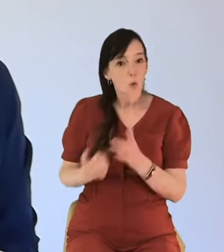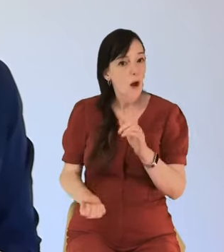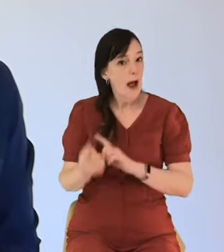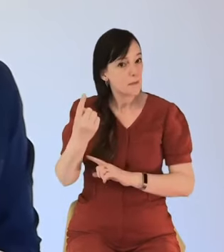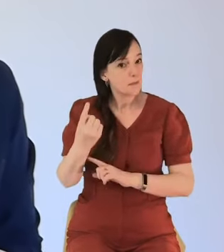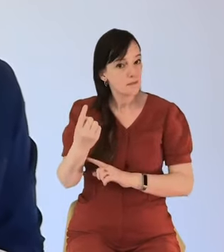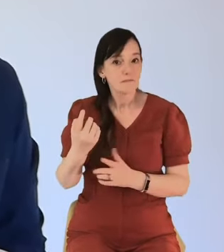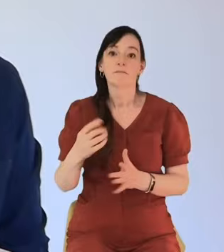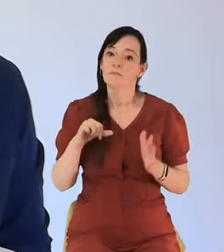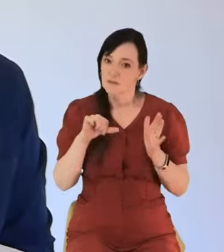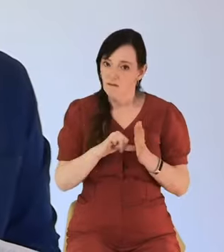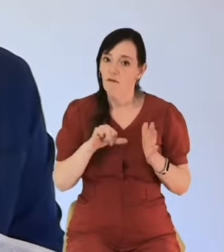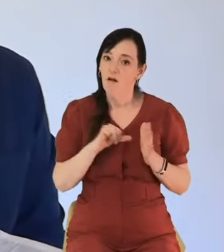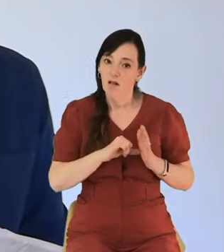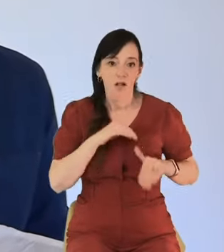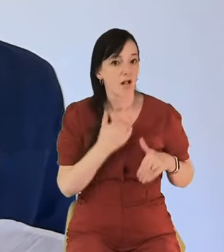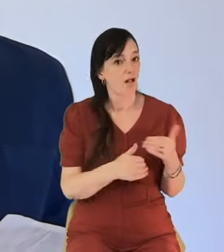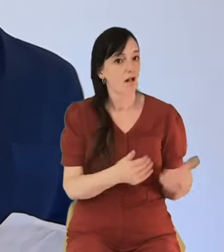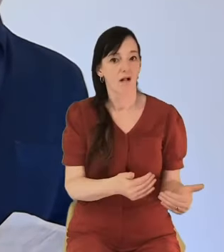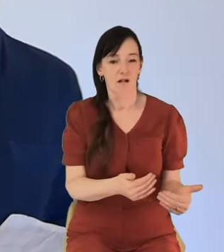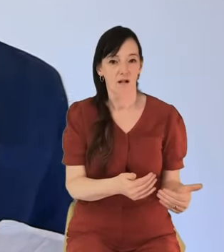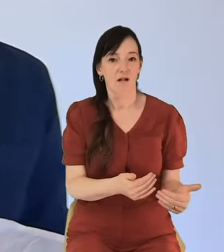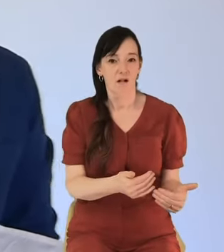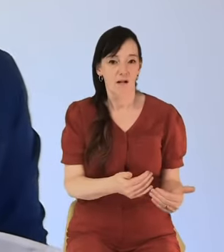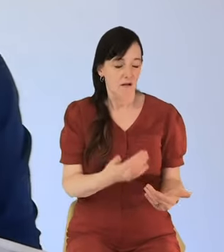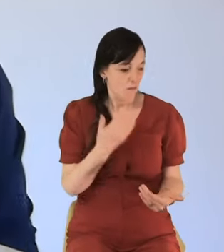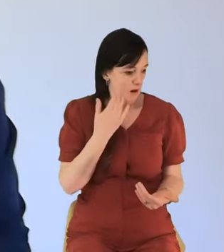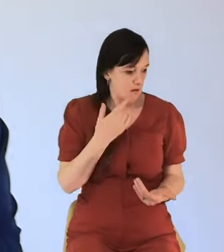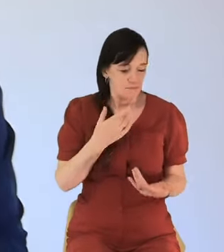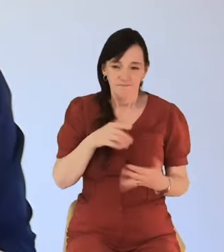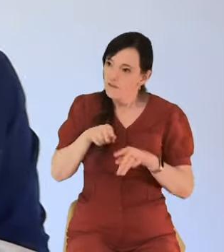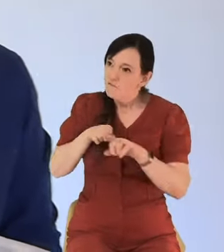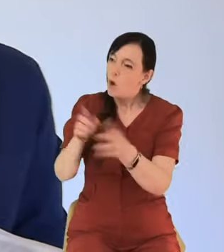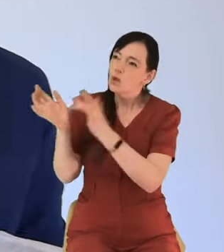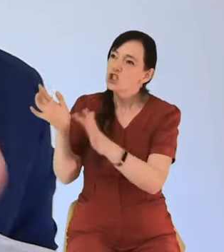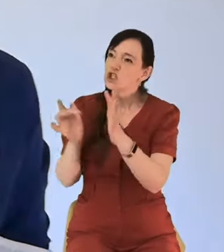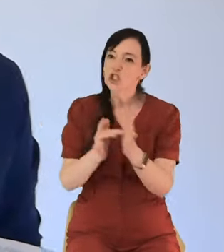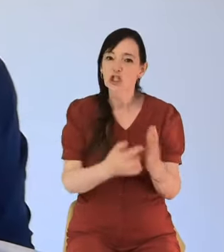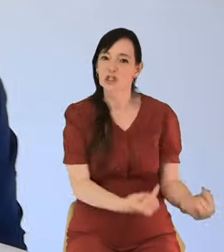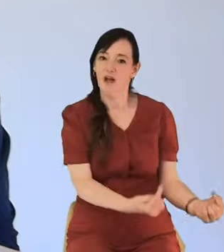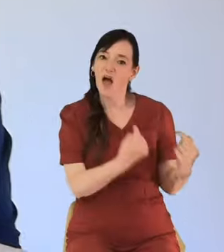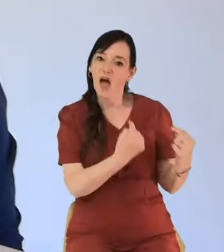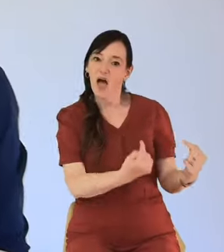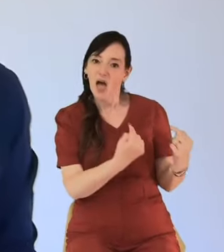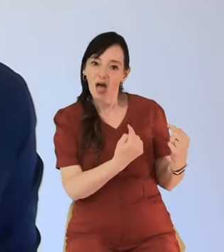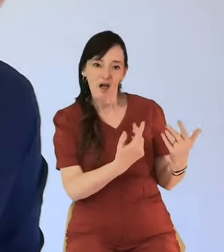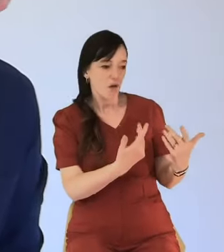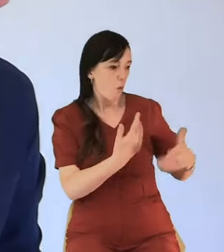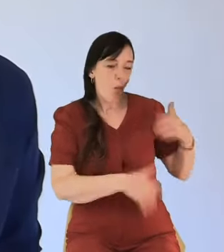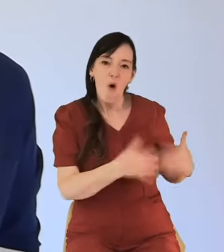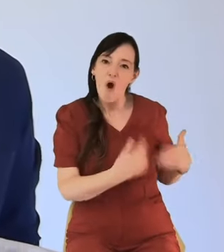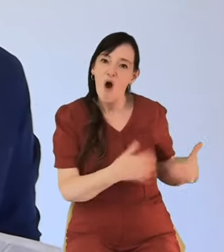is tough. When following Jesus costs us, when standing for him means we